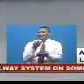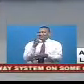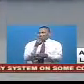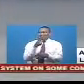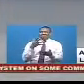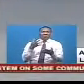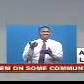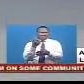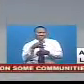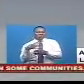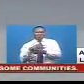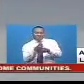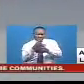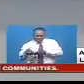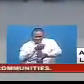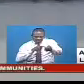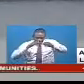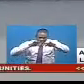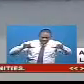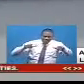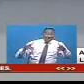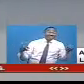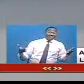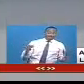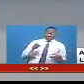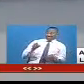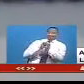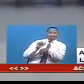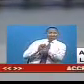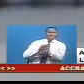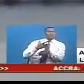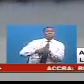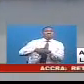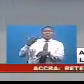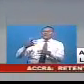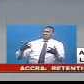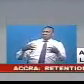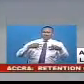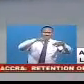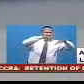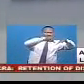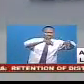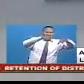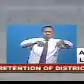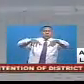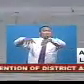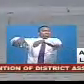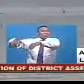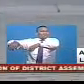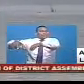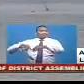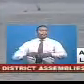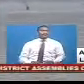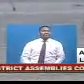following which relevant state authorities served notices to the operators to remove the fish cages by